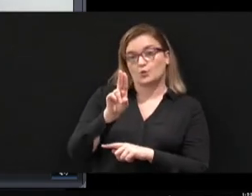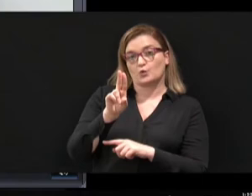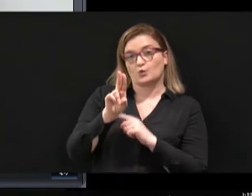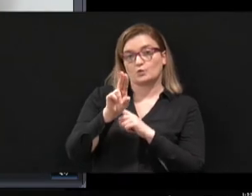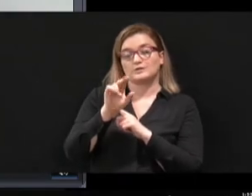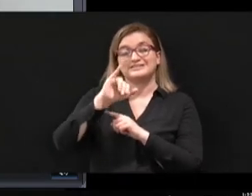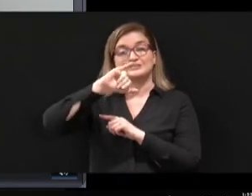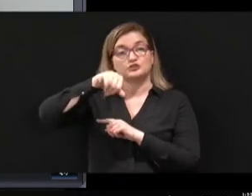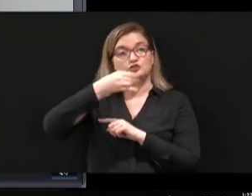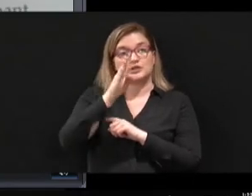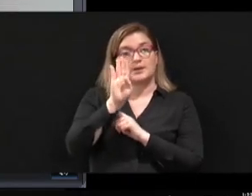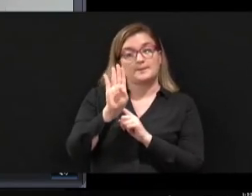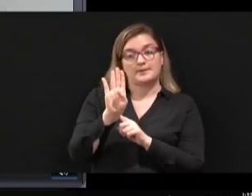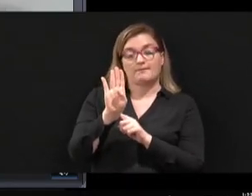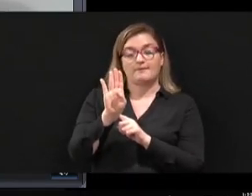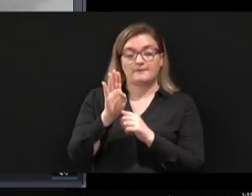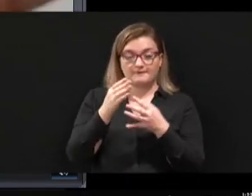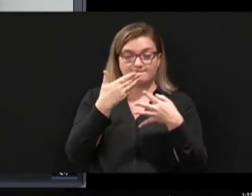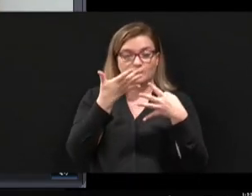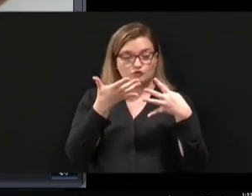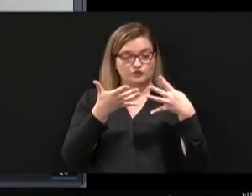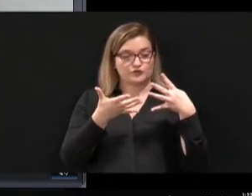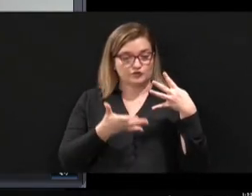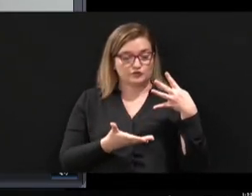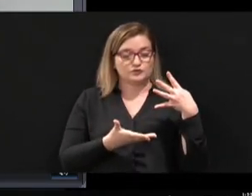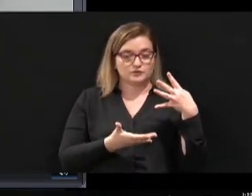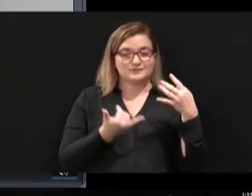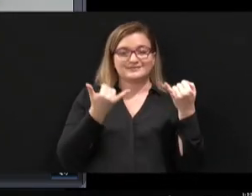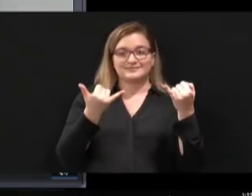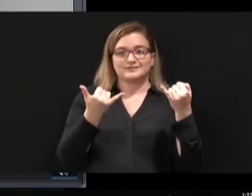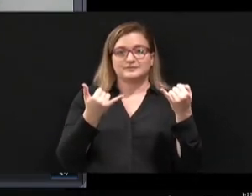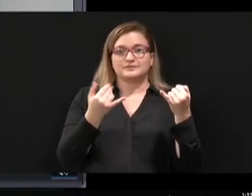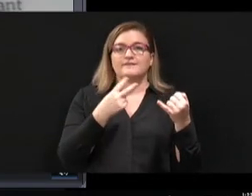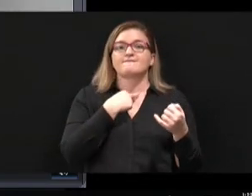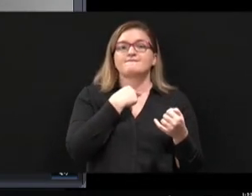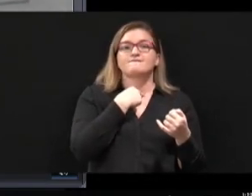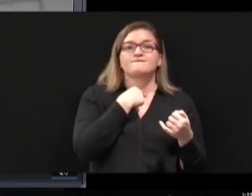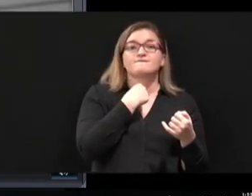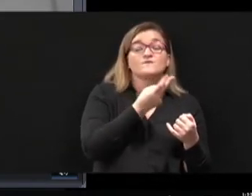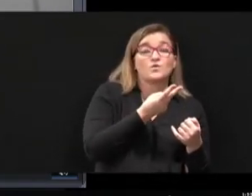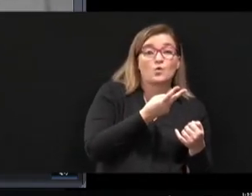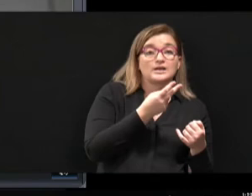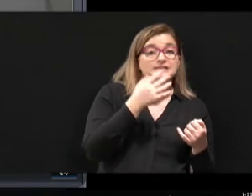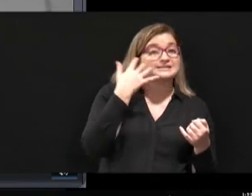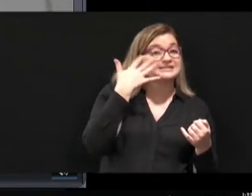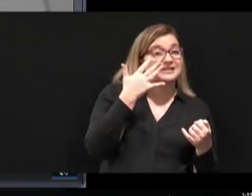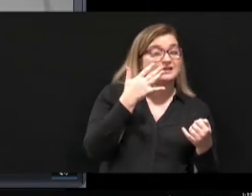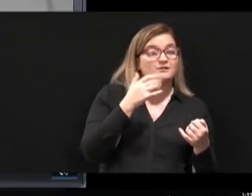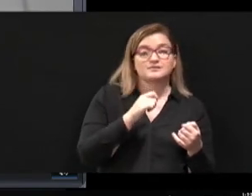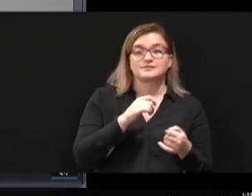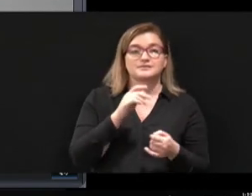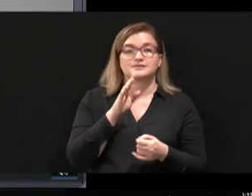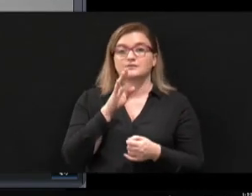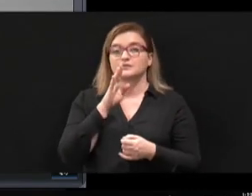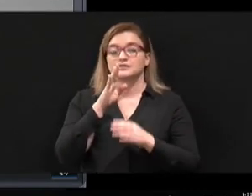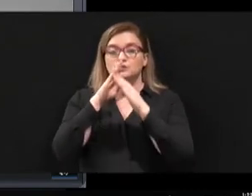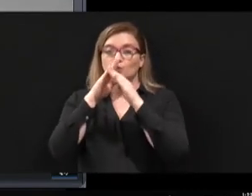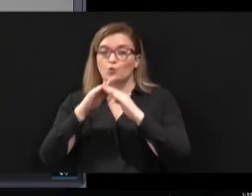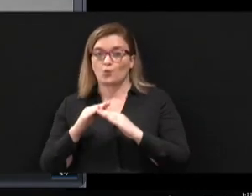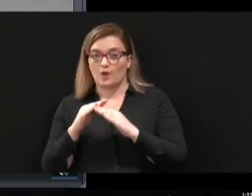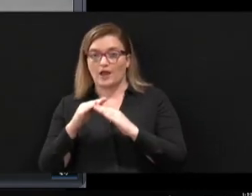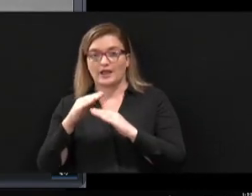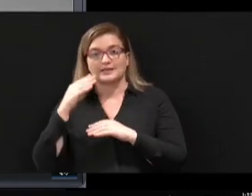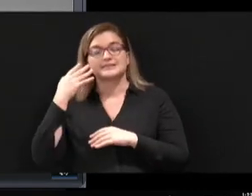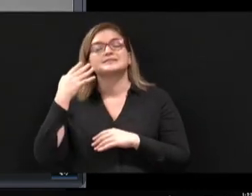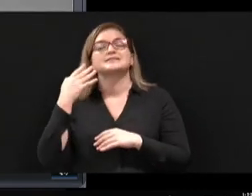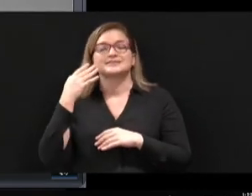V. All right, what I'd like to talk about now is the voiced versus the unvoiced sounds. If you